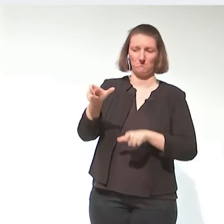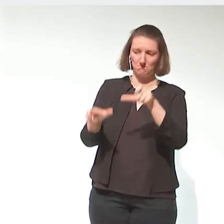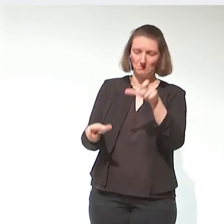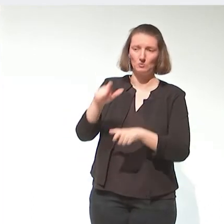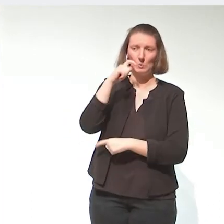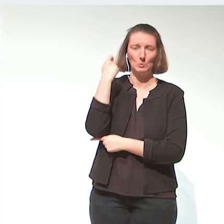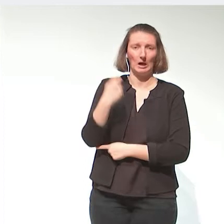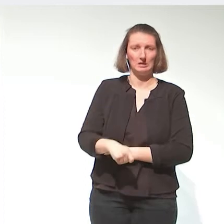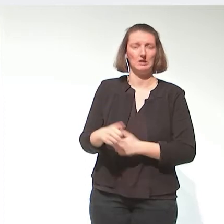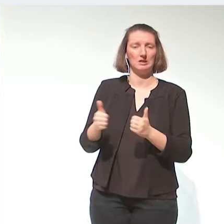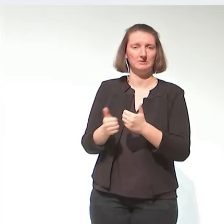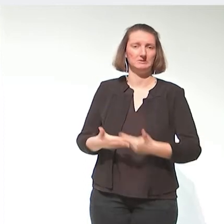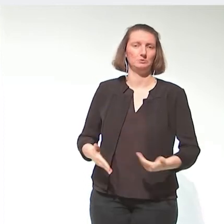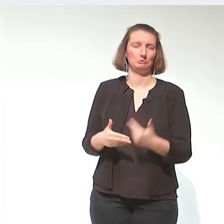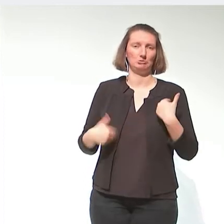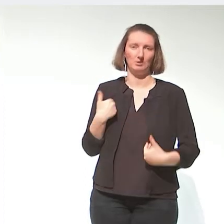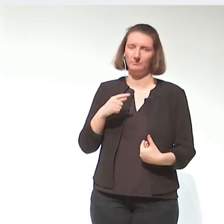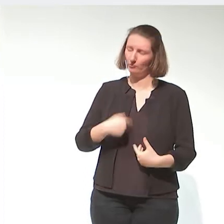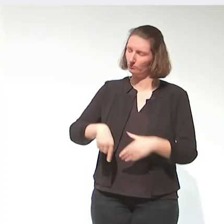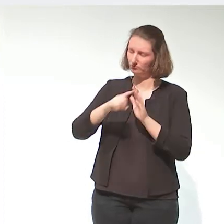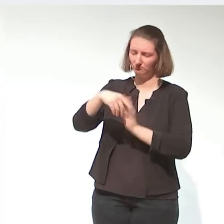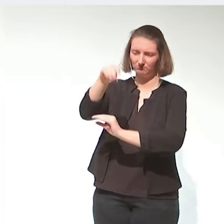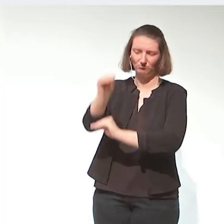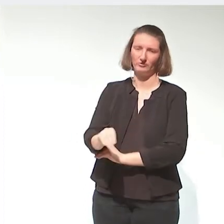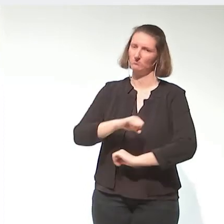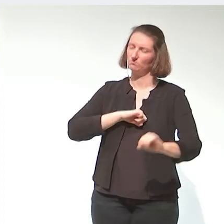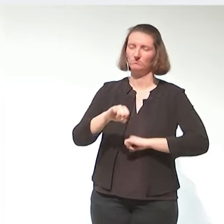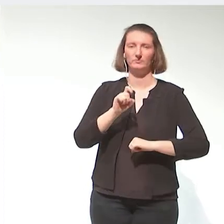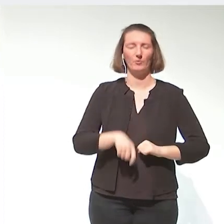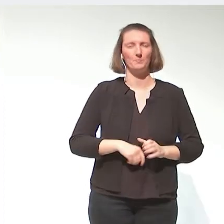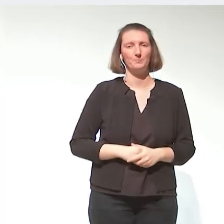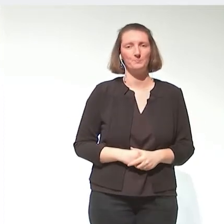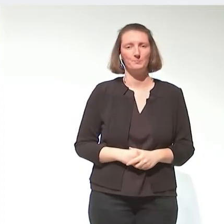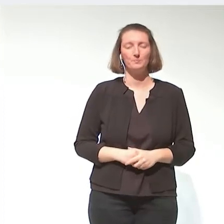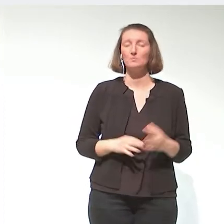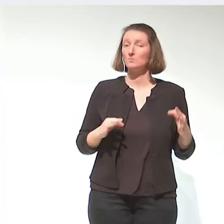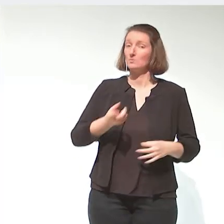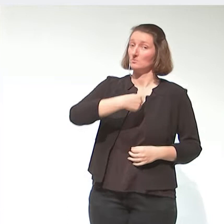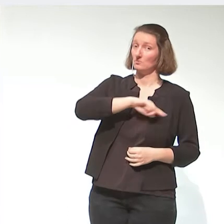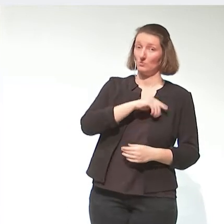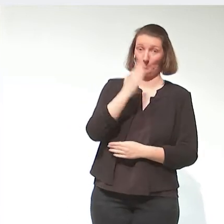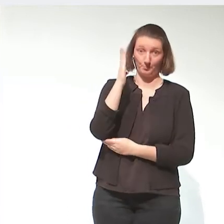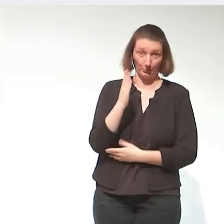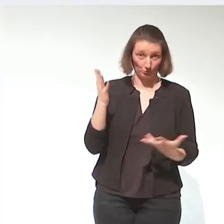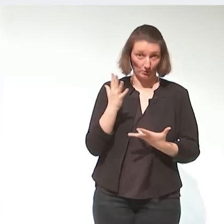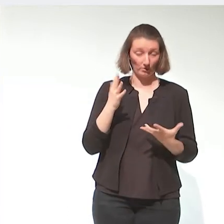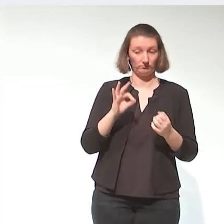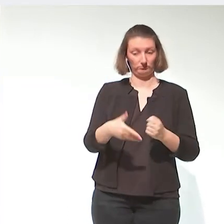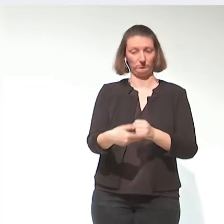We need not only financial support, we need